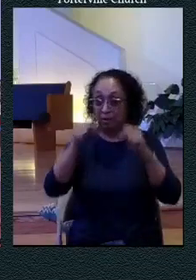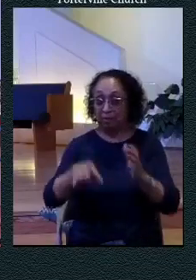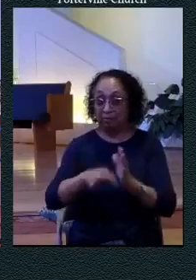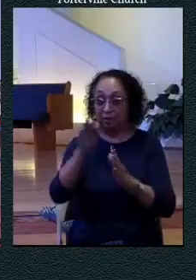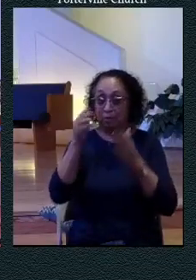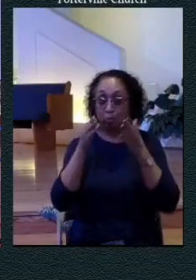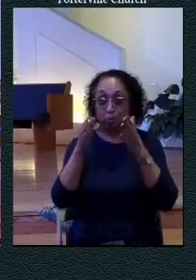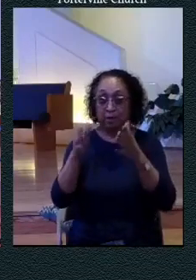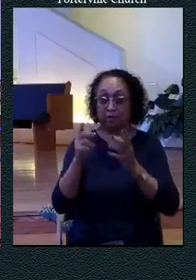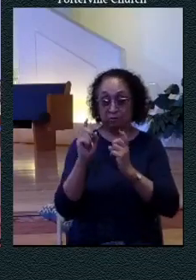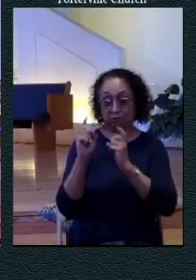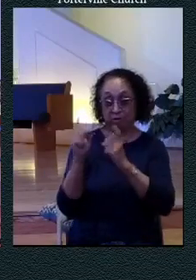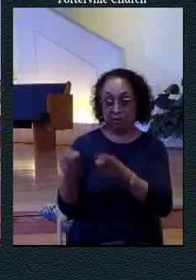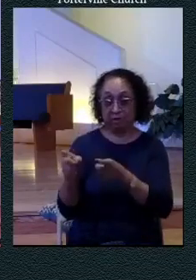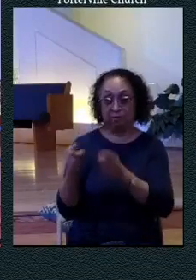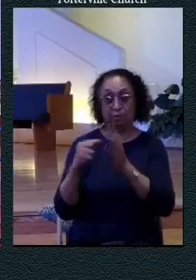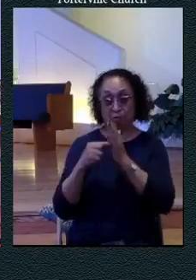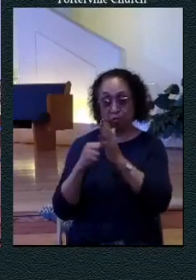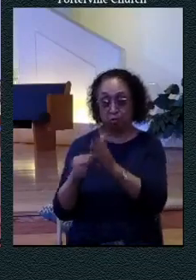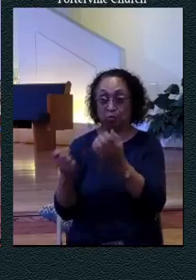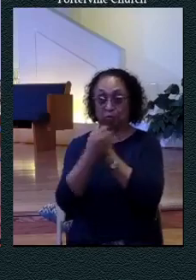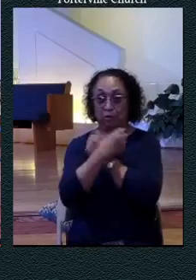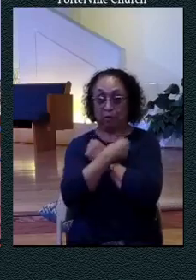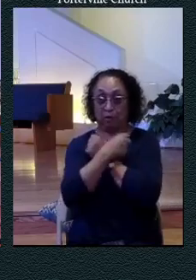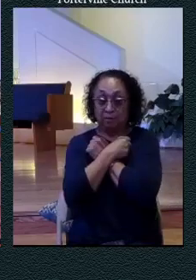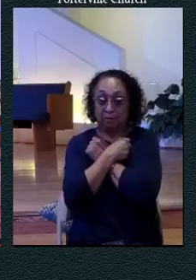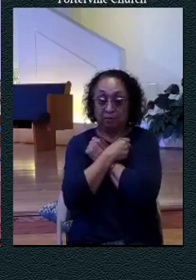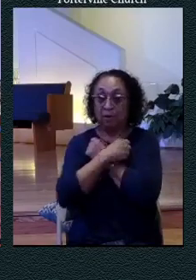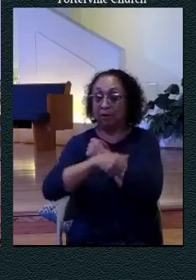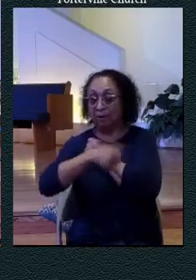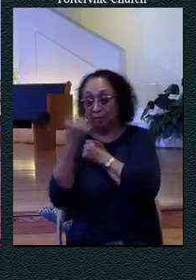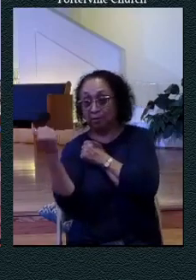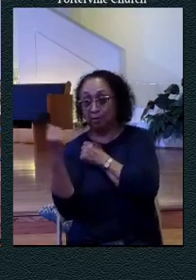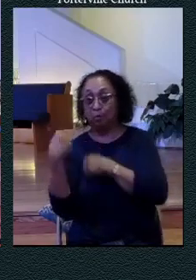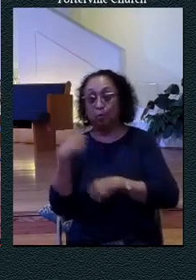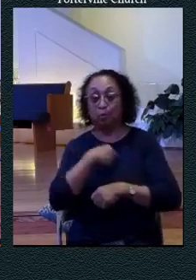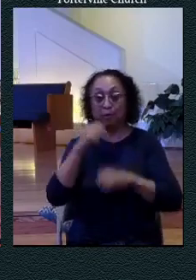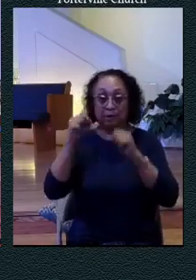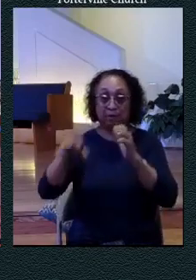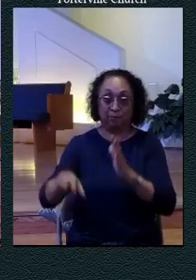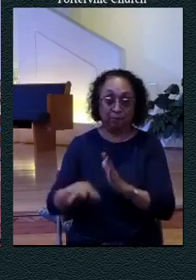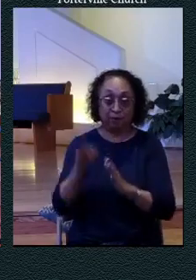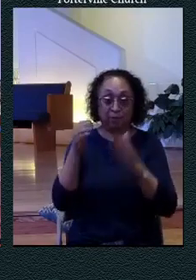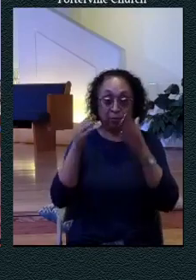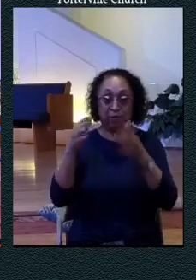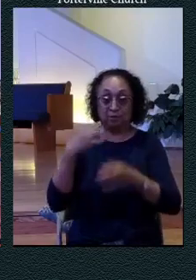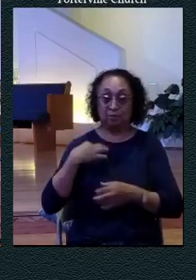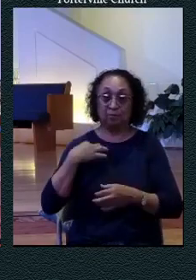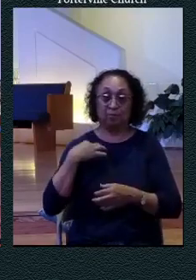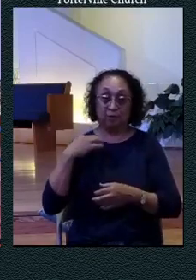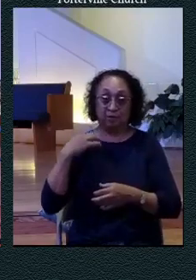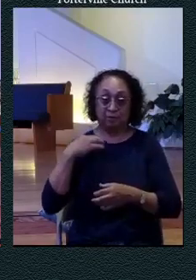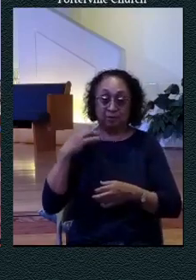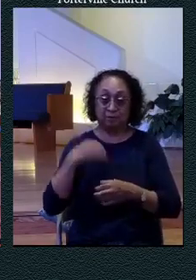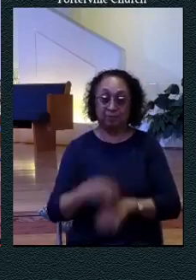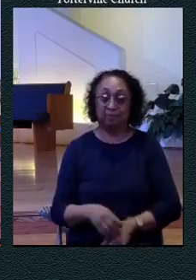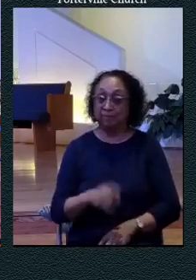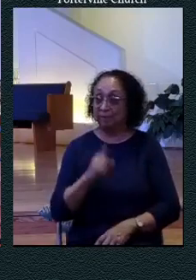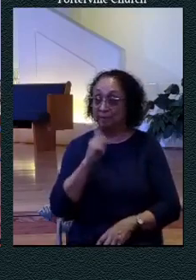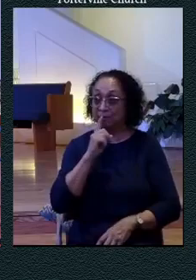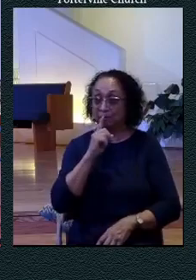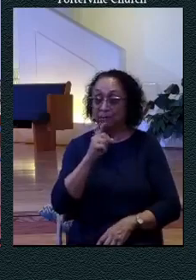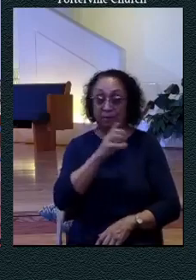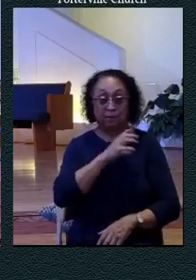to give, to show care, to love. We can find ways to volunteer. And in actual fact, the